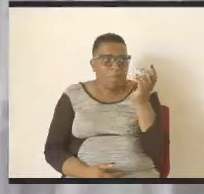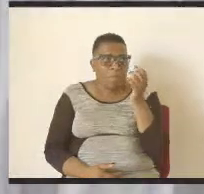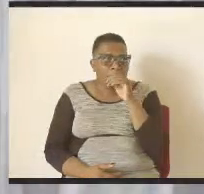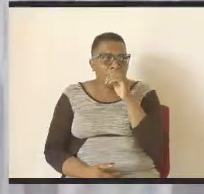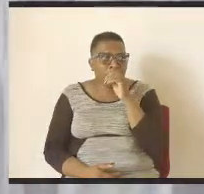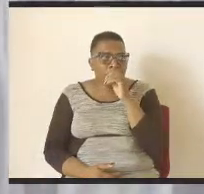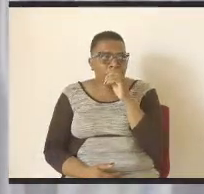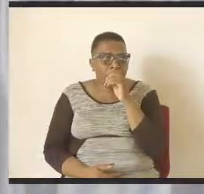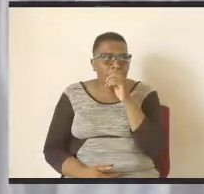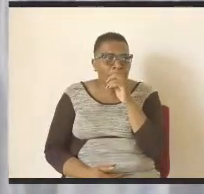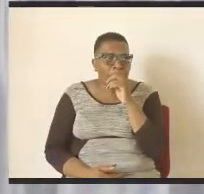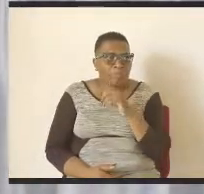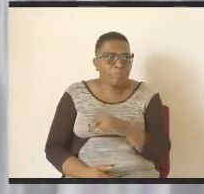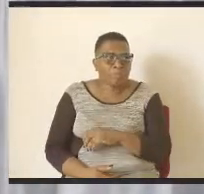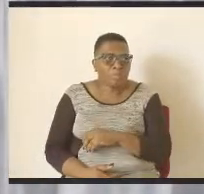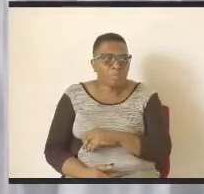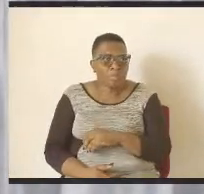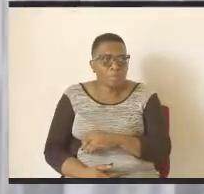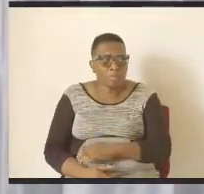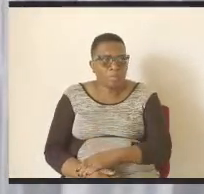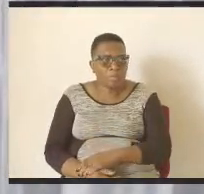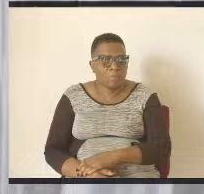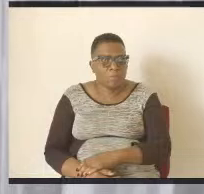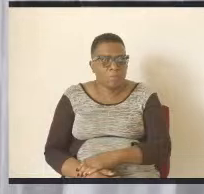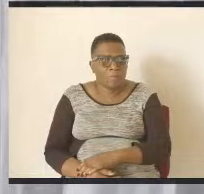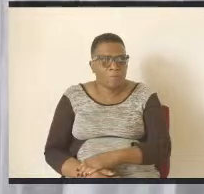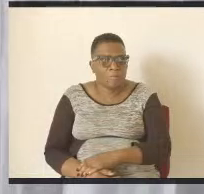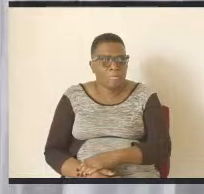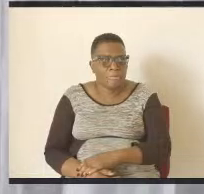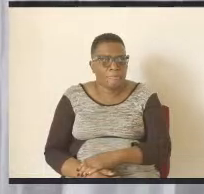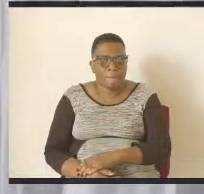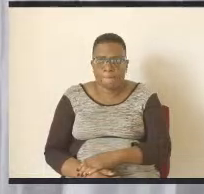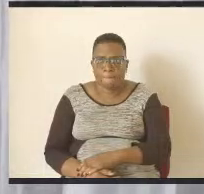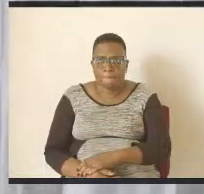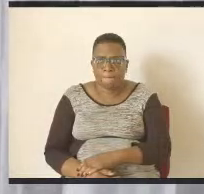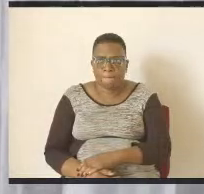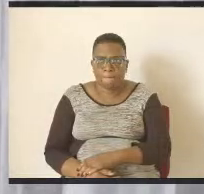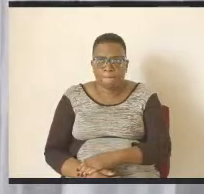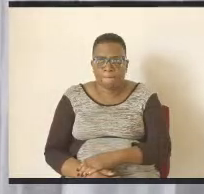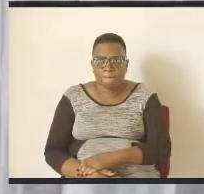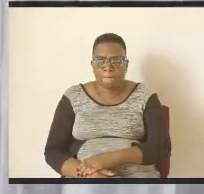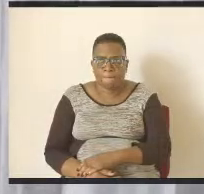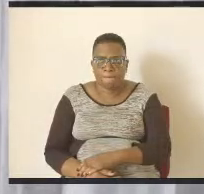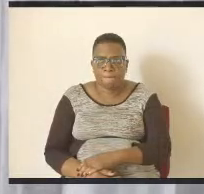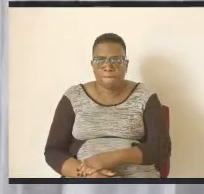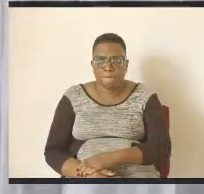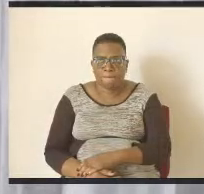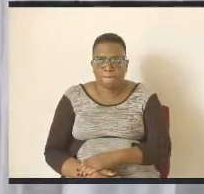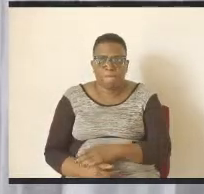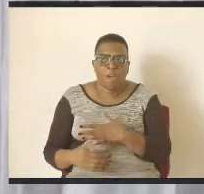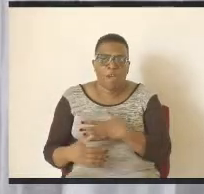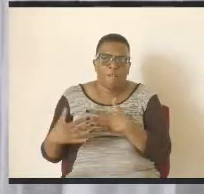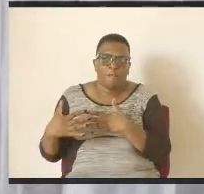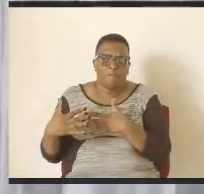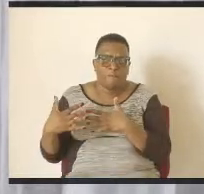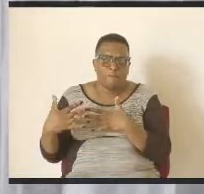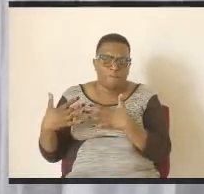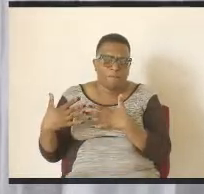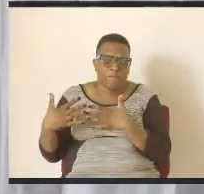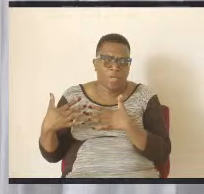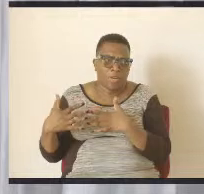they forsook him and fled, which emphasizes his aloneness. And then we see later on there in